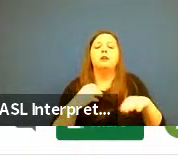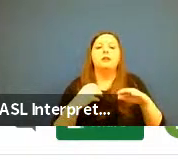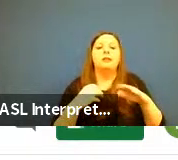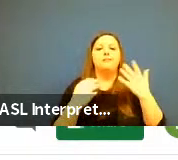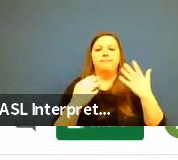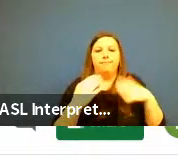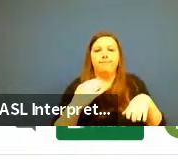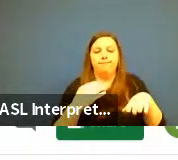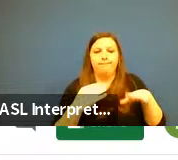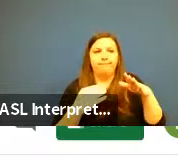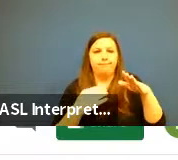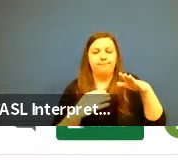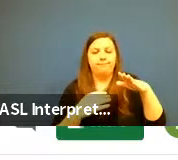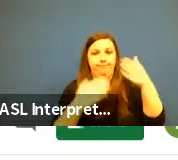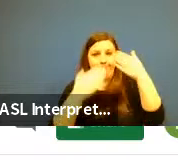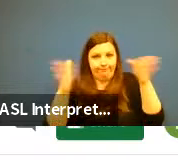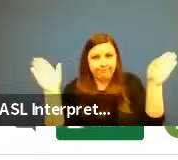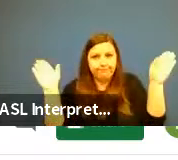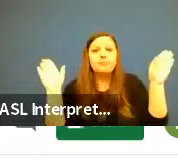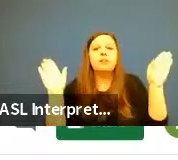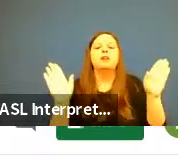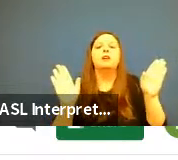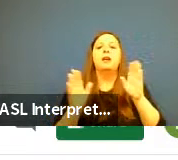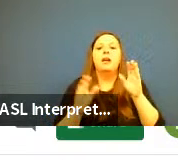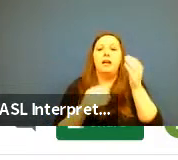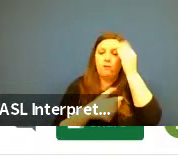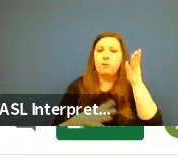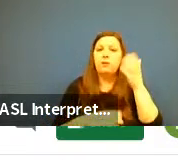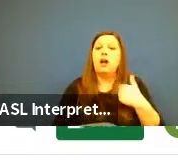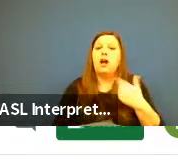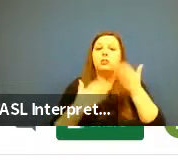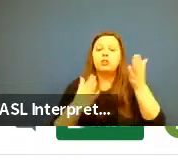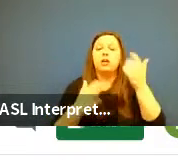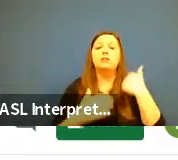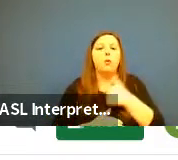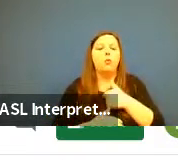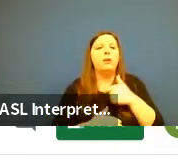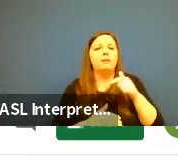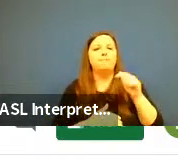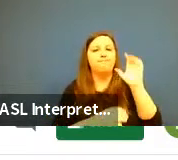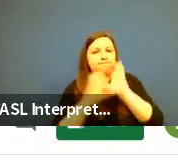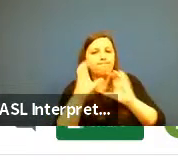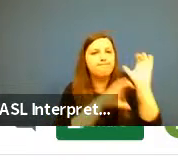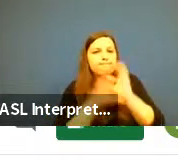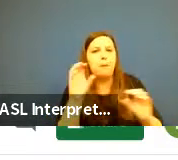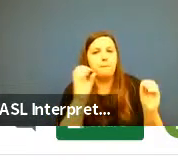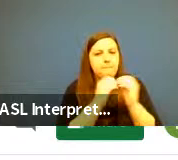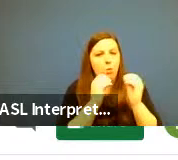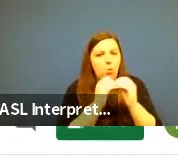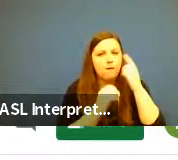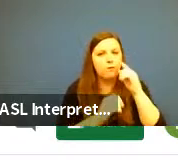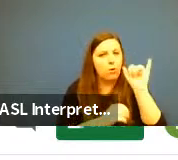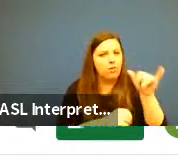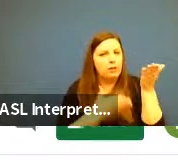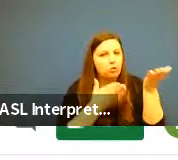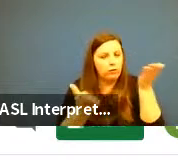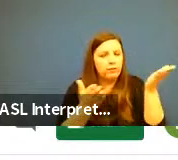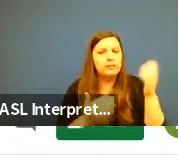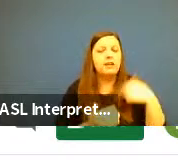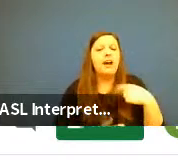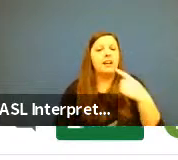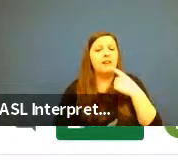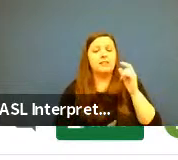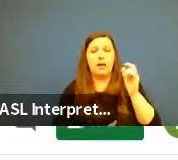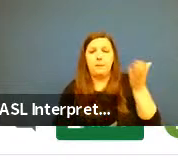little bit further for that. And I think that, I think I've said this before, that maybe Dr.